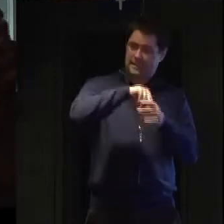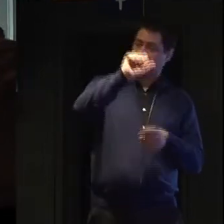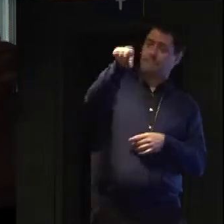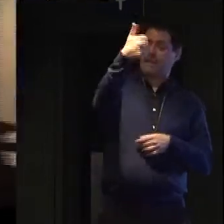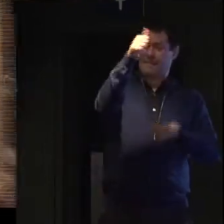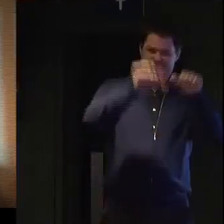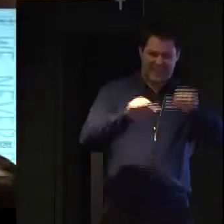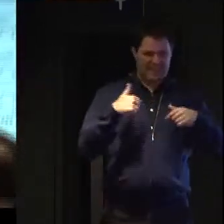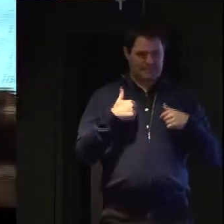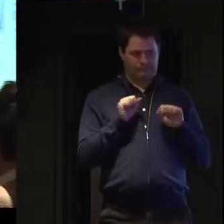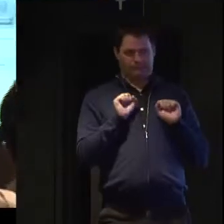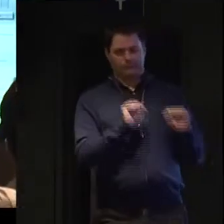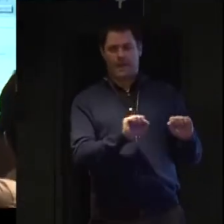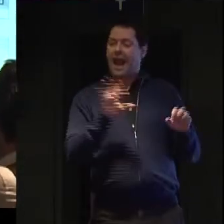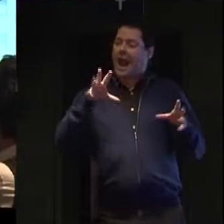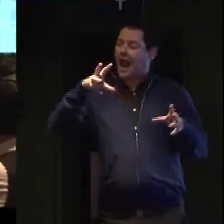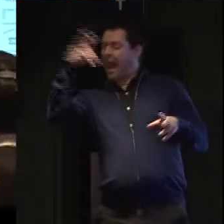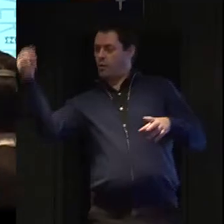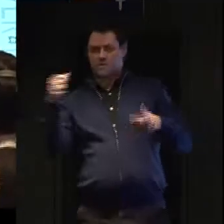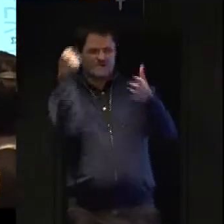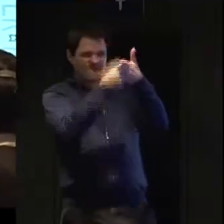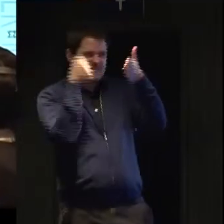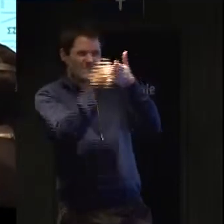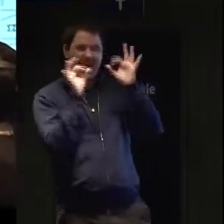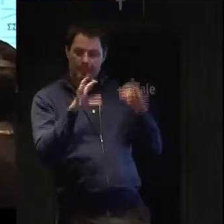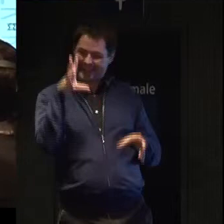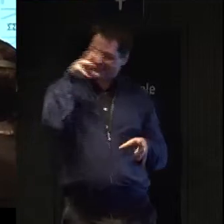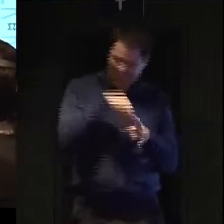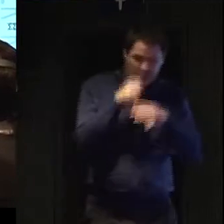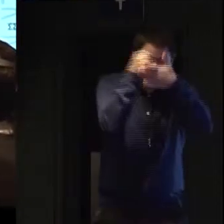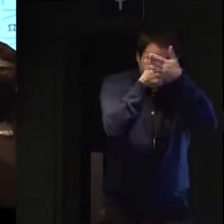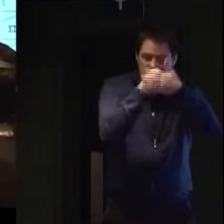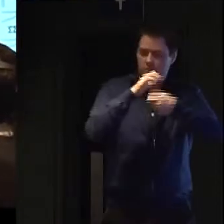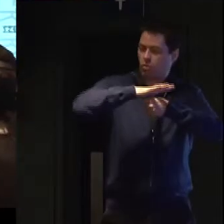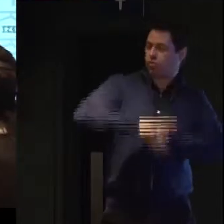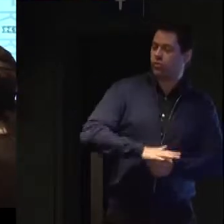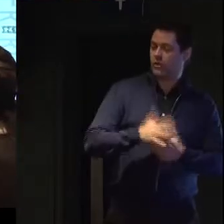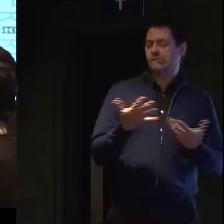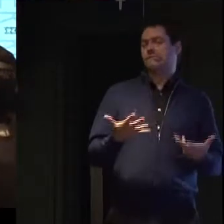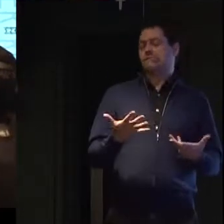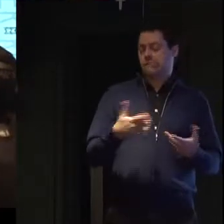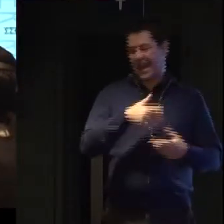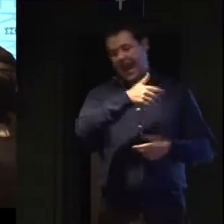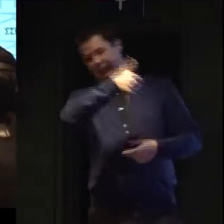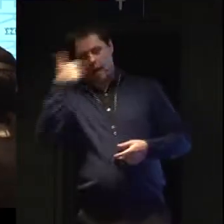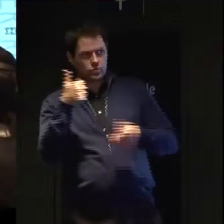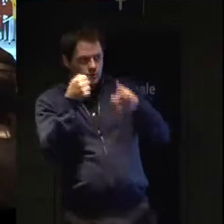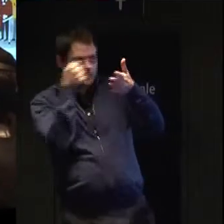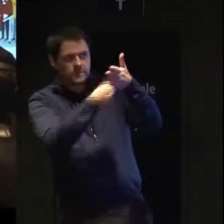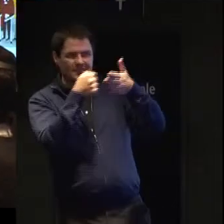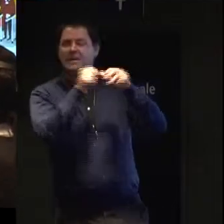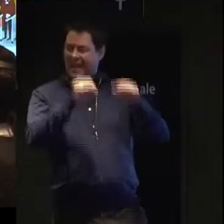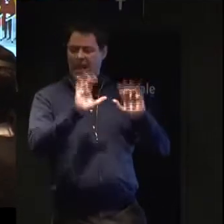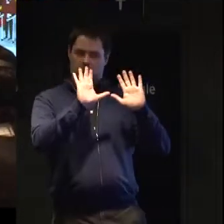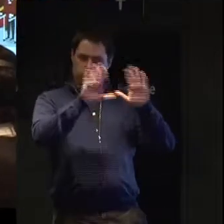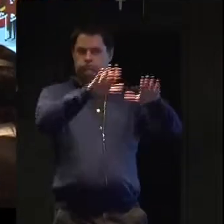I was acutely aware that lobbying from the outside can be a lot easier than lobbying from the inside. Excuse me. Just let them get the IT